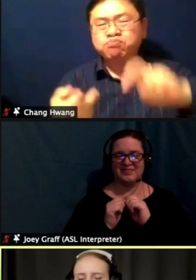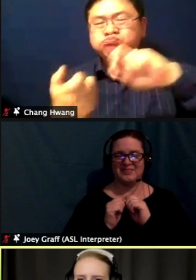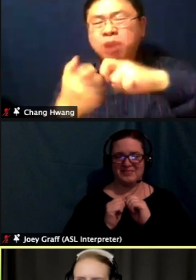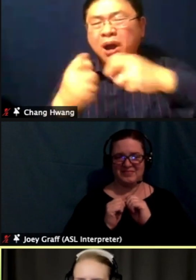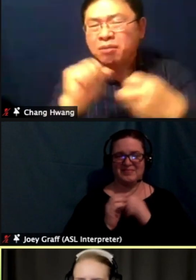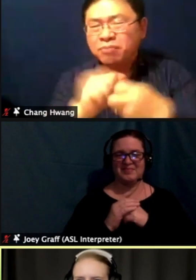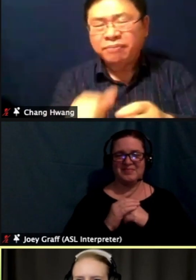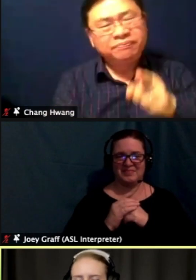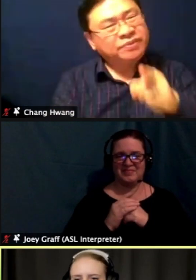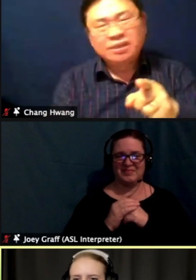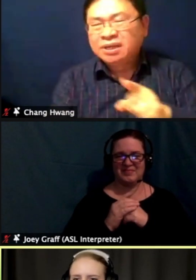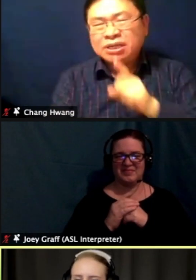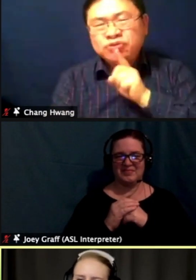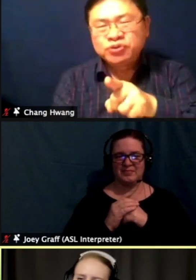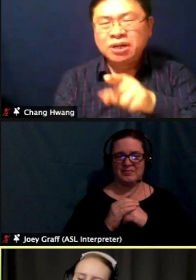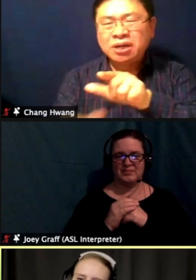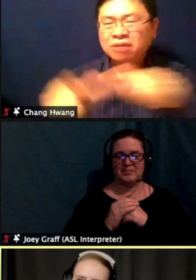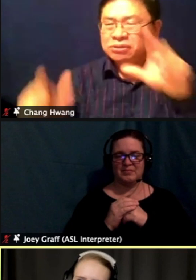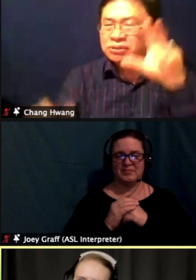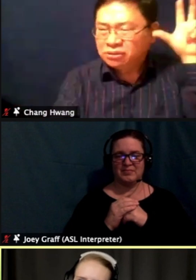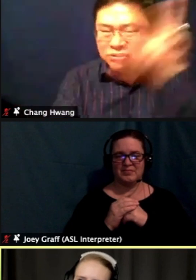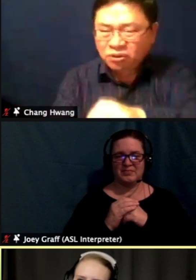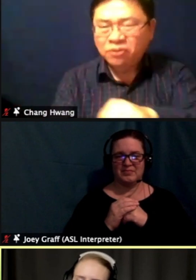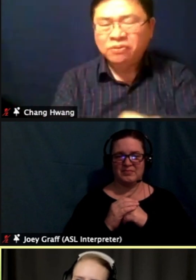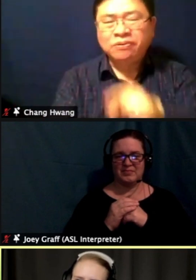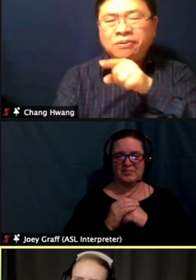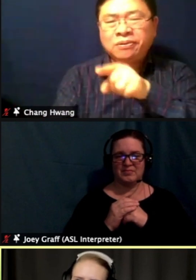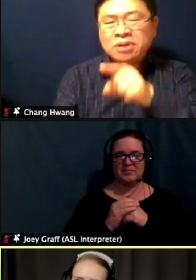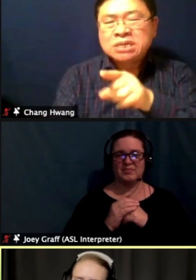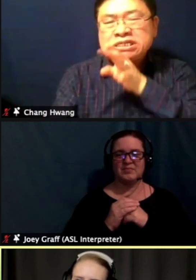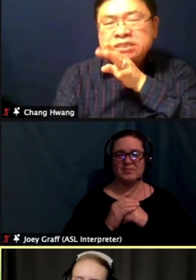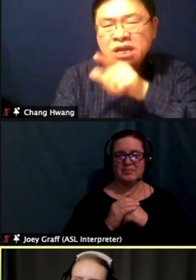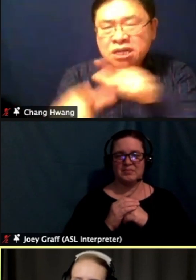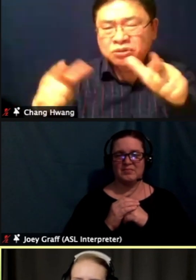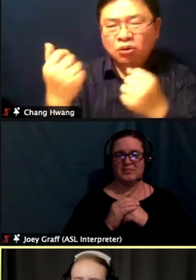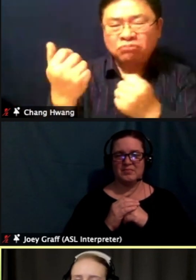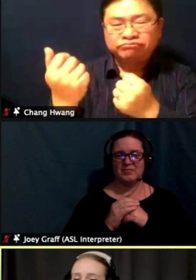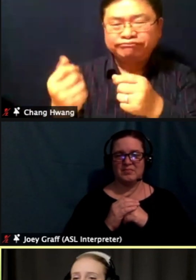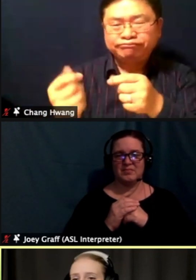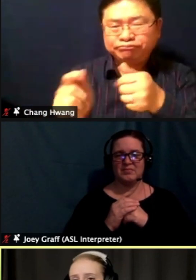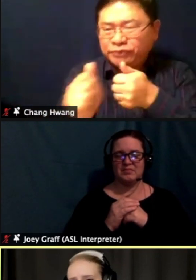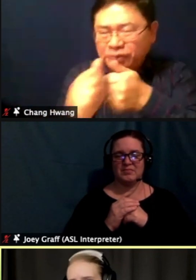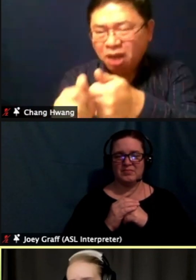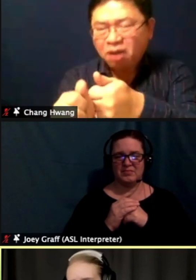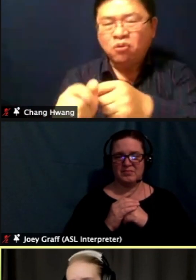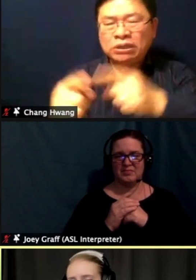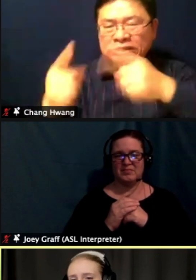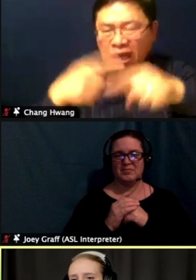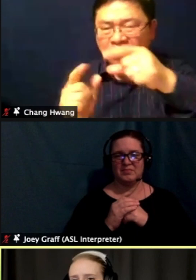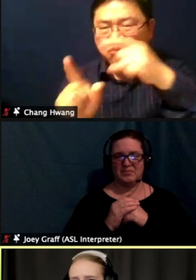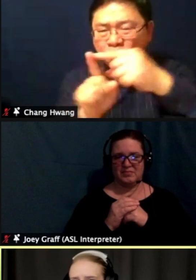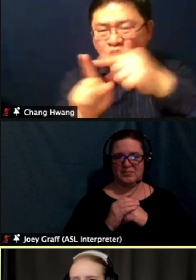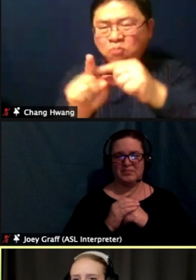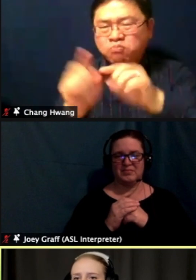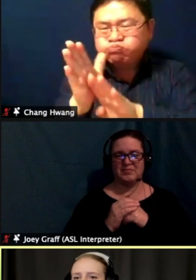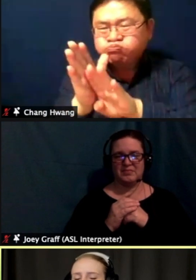if Korean Sign Language was being treated as an equivalent to written Korean and spoken Korean, and they did not want that from the government. They